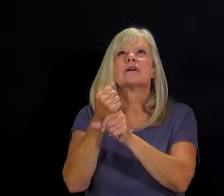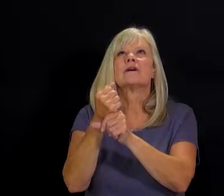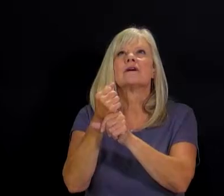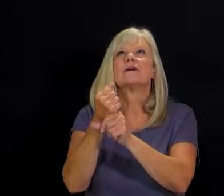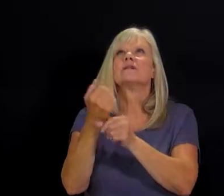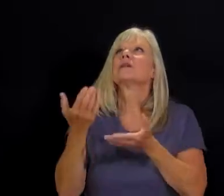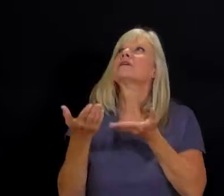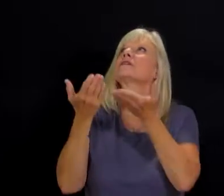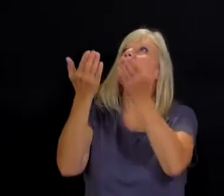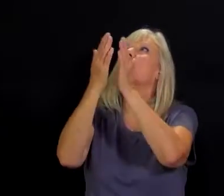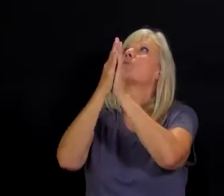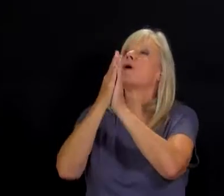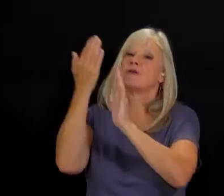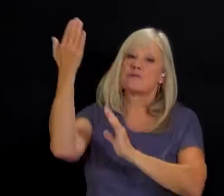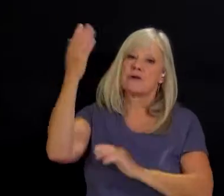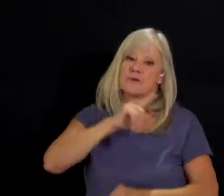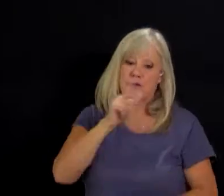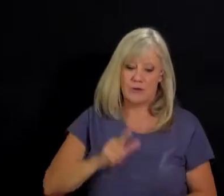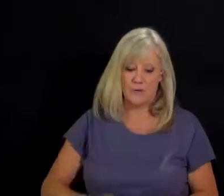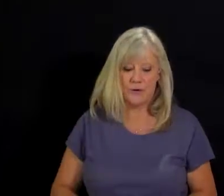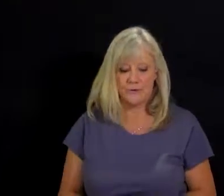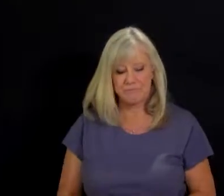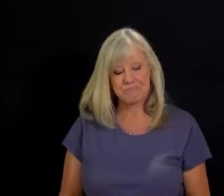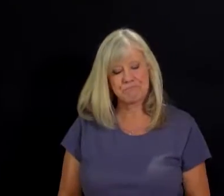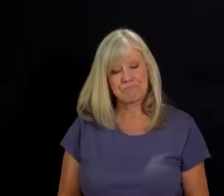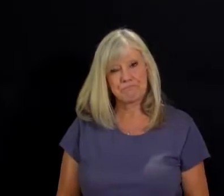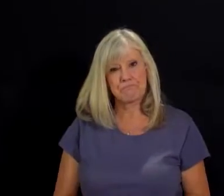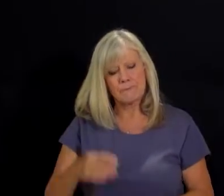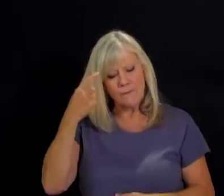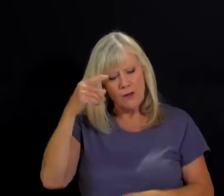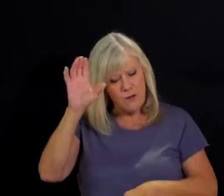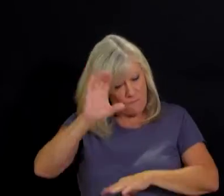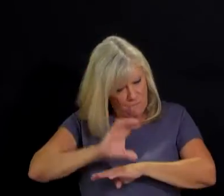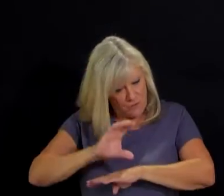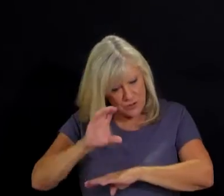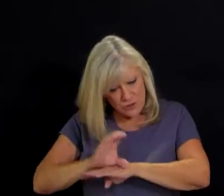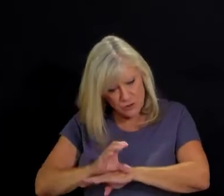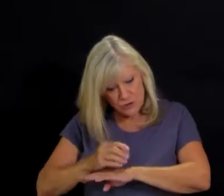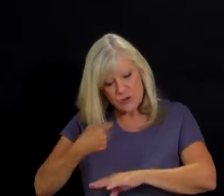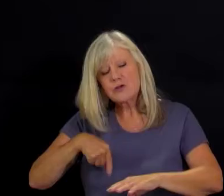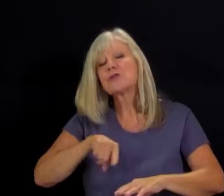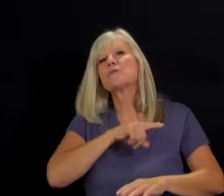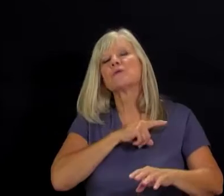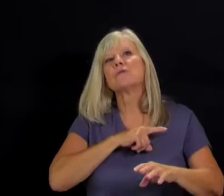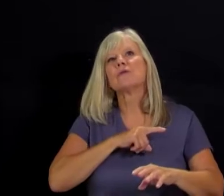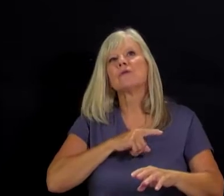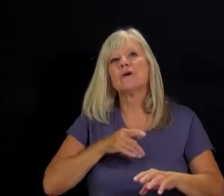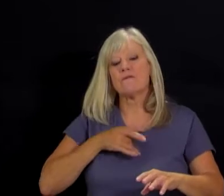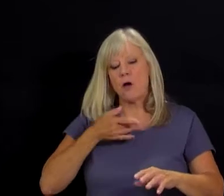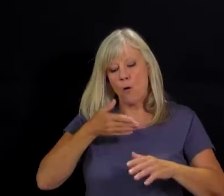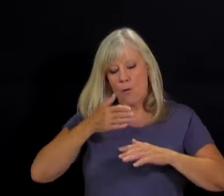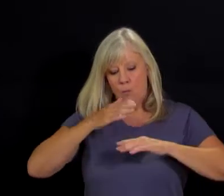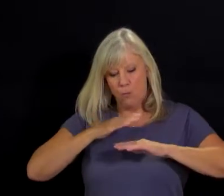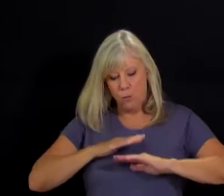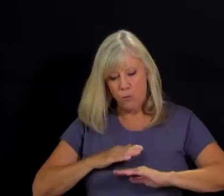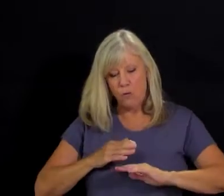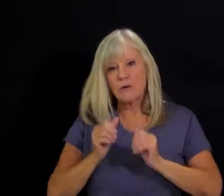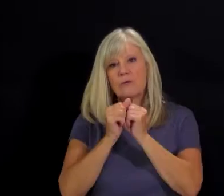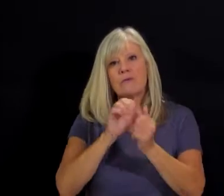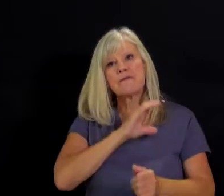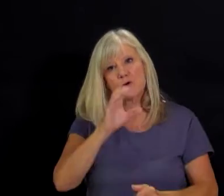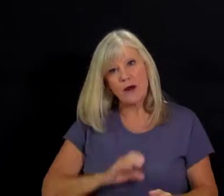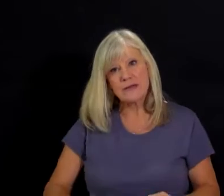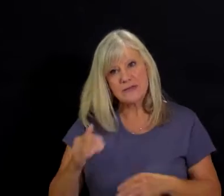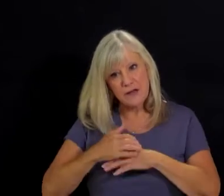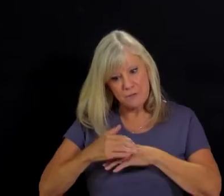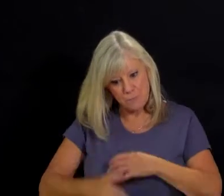now before the Lord. For the church, that we will find nourishment and sustenance in Christ, the